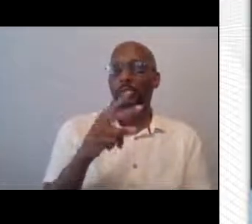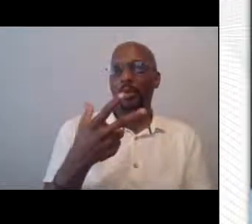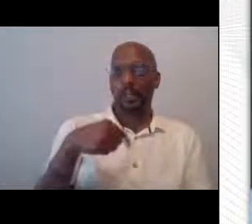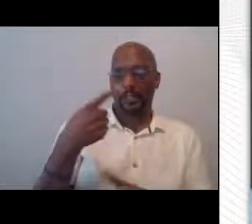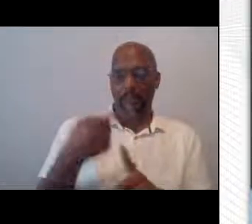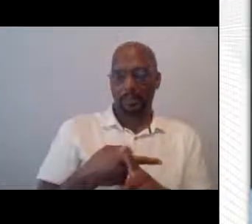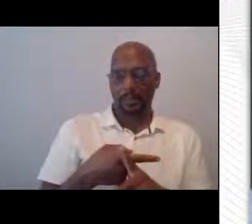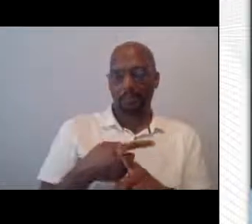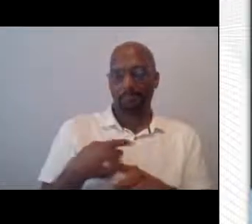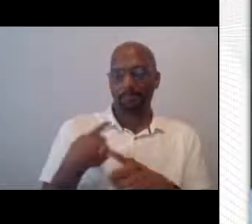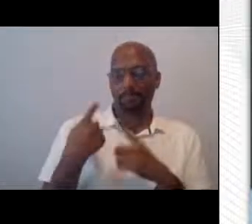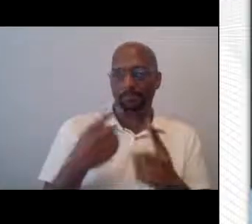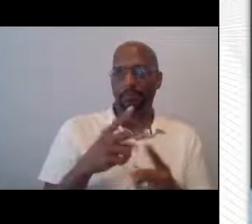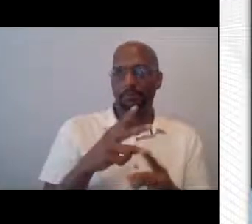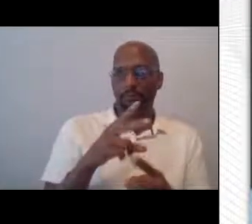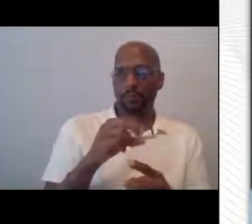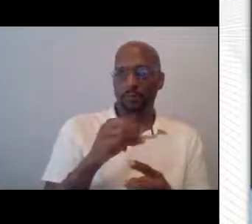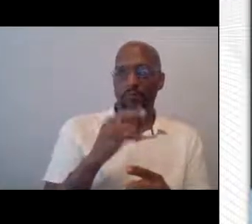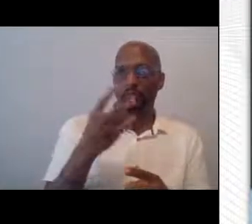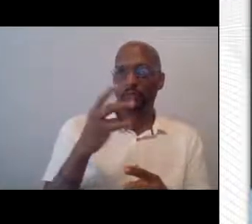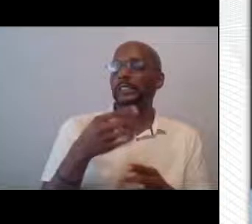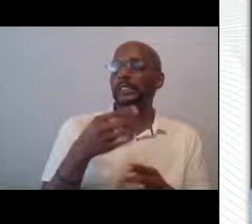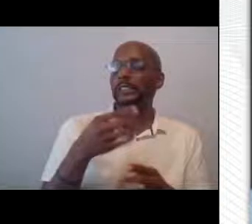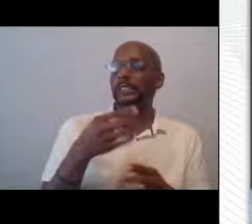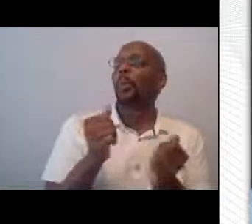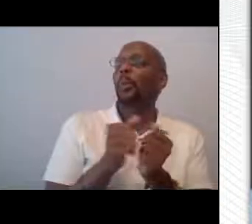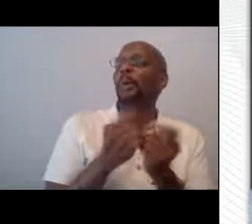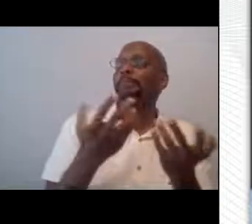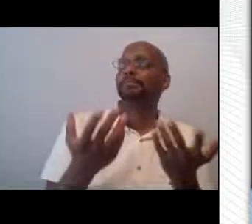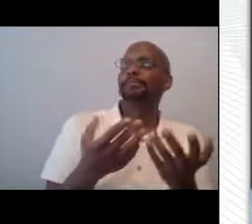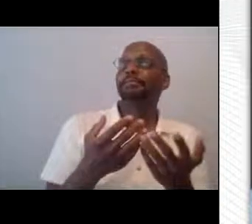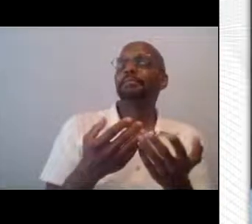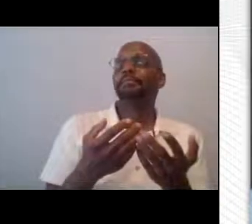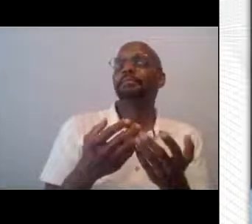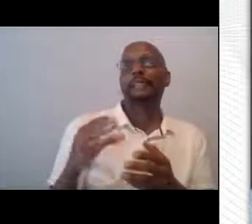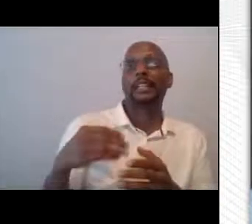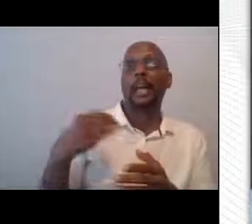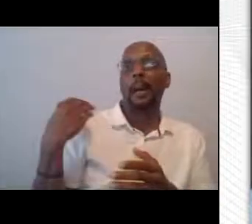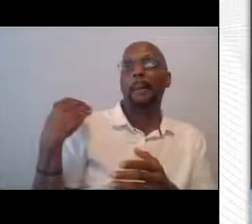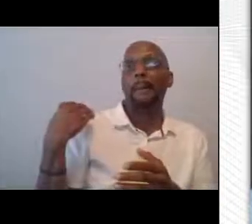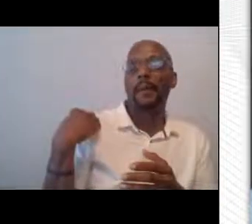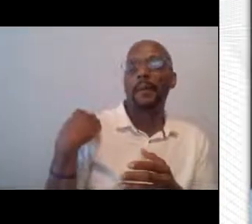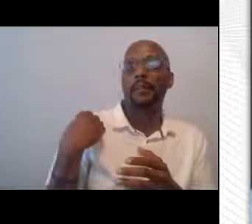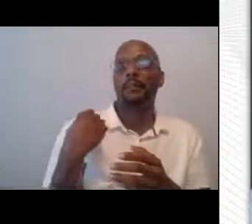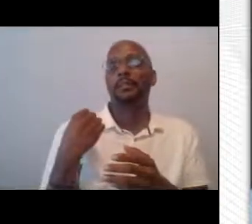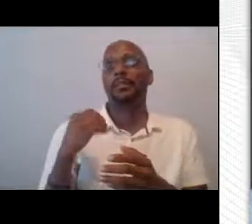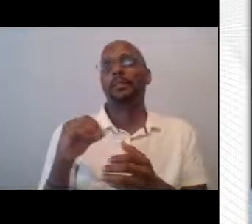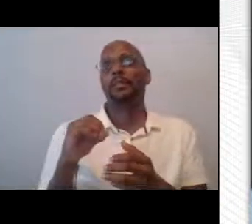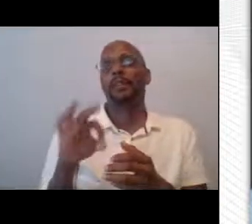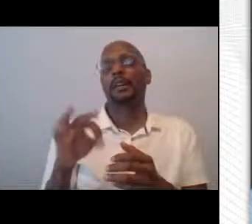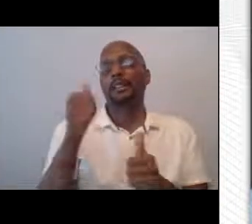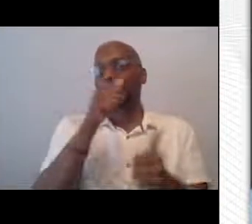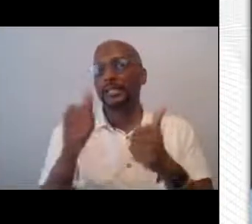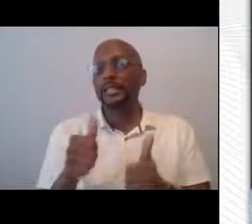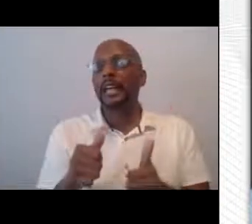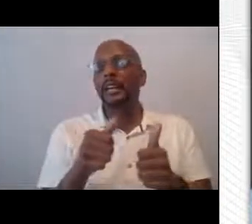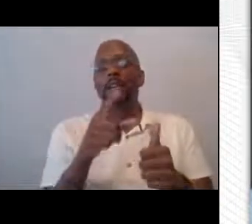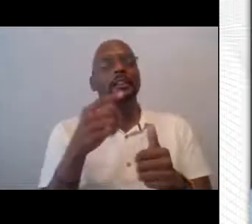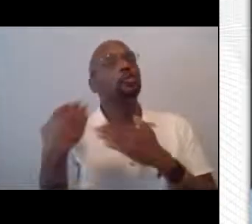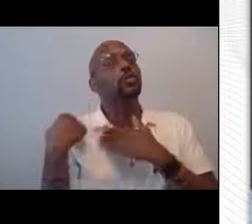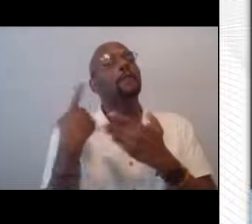Since 2017, Janice has served as the Division Chief for the Headquarters Division of Design. She's been responsible for